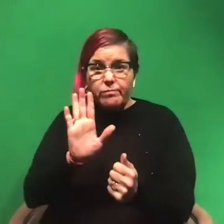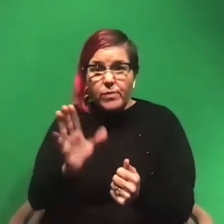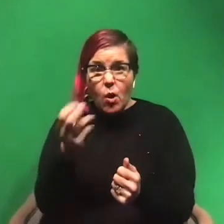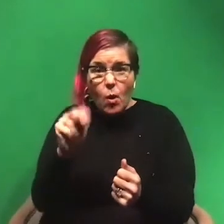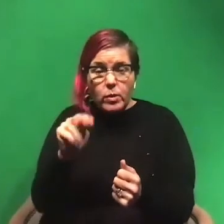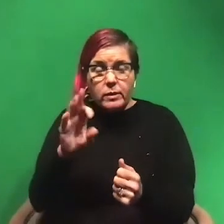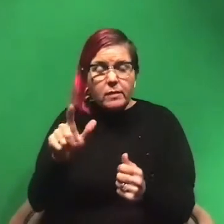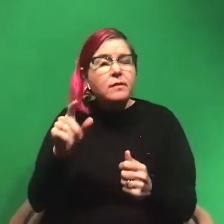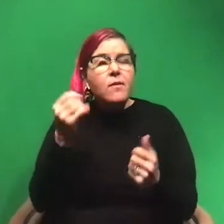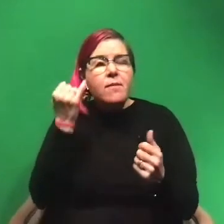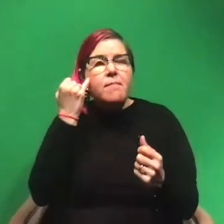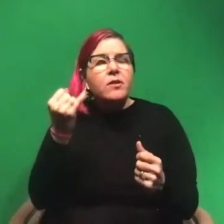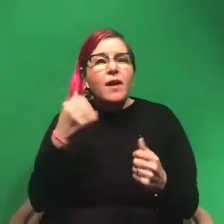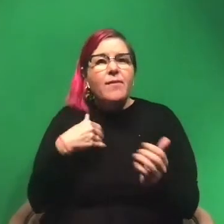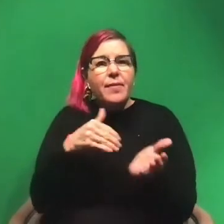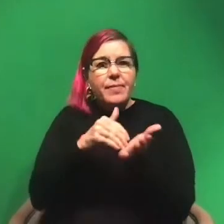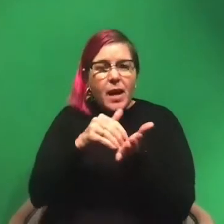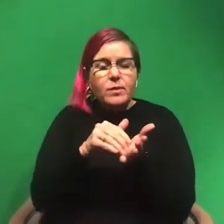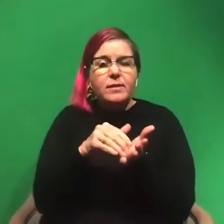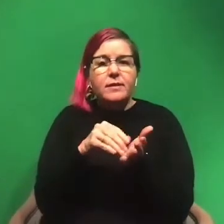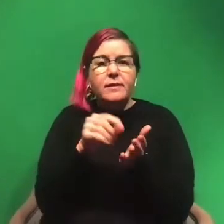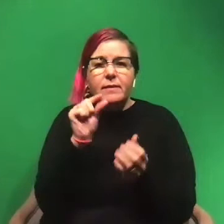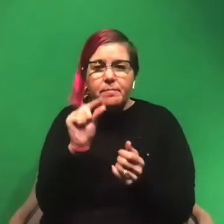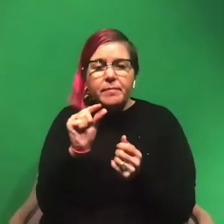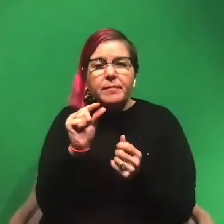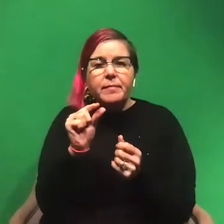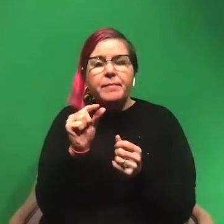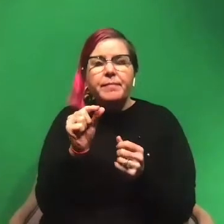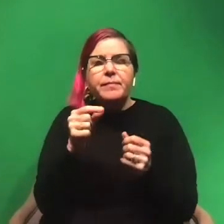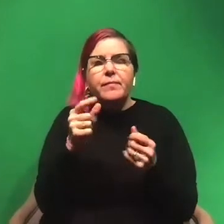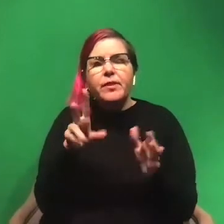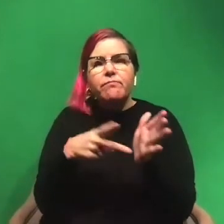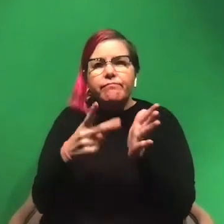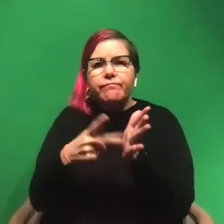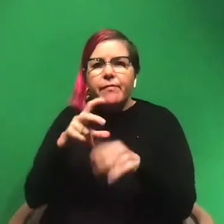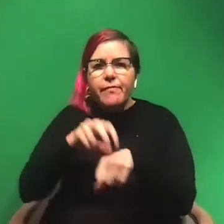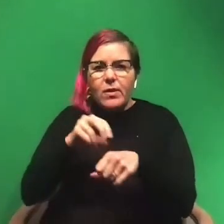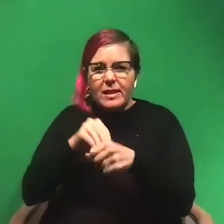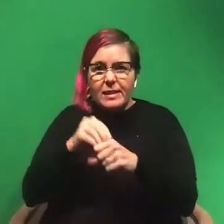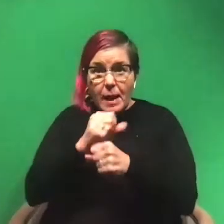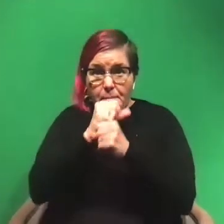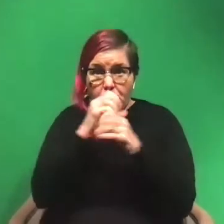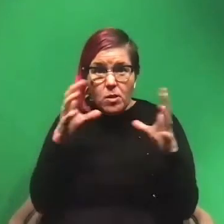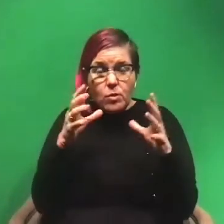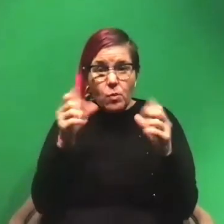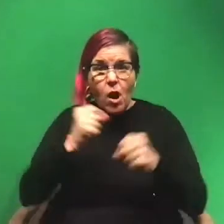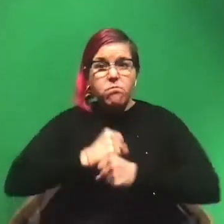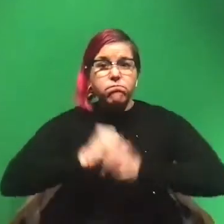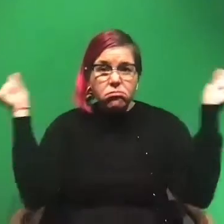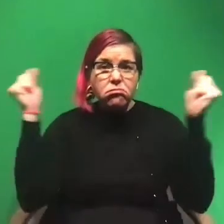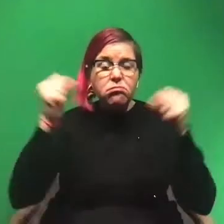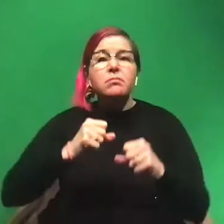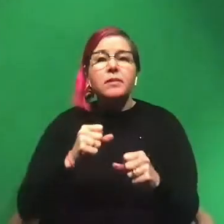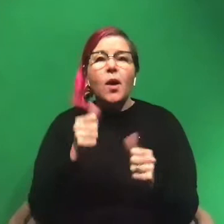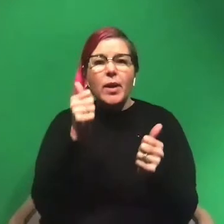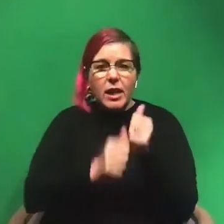you now have thousands of little progeny virus, what we call, inside a balloon. You want to like blow it apart so that now each one of